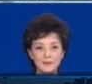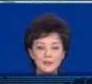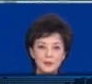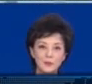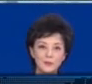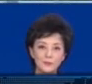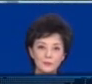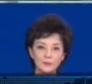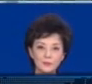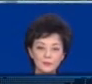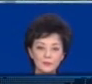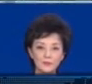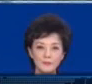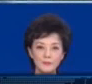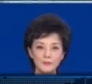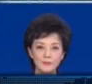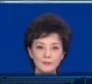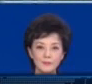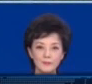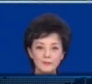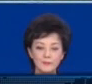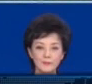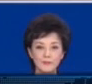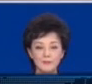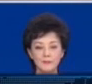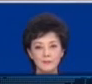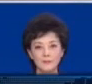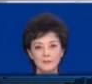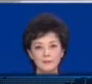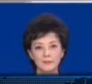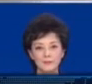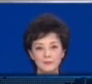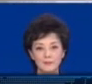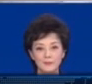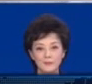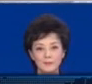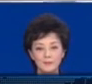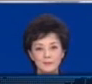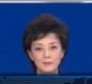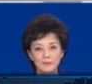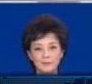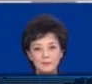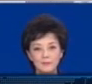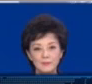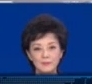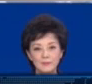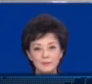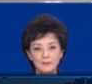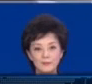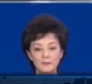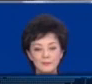Please raise your questions from video call, and please identify yourself before raising the question.